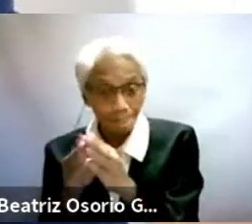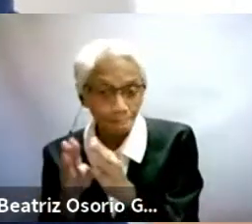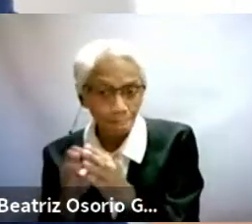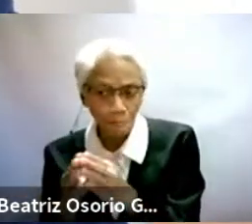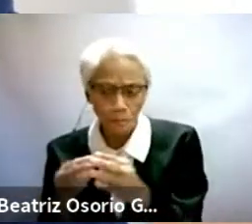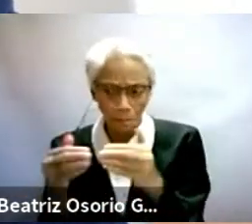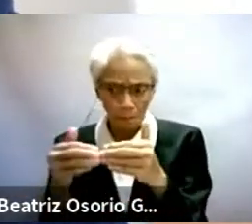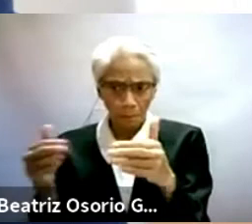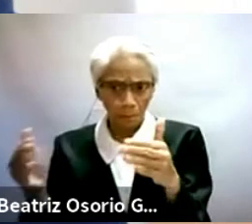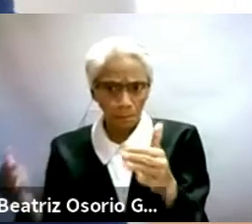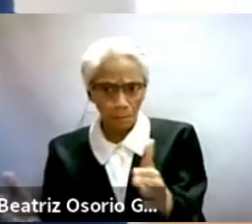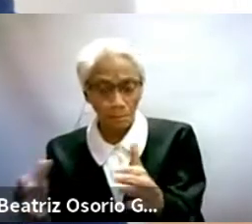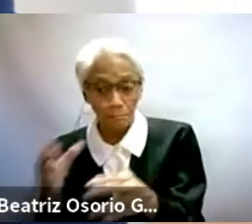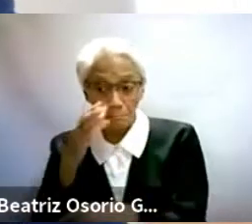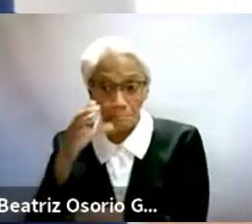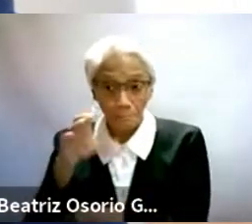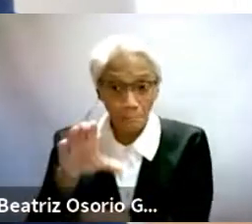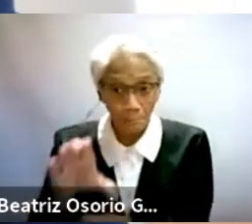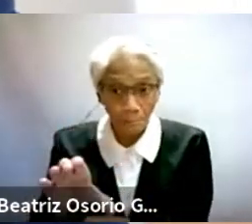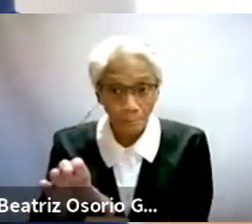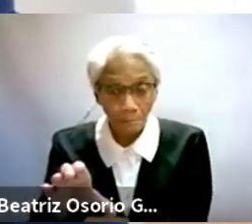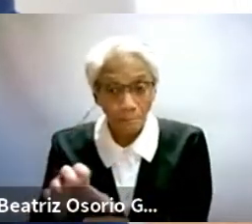Comment Working Group of the CRC